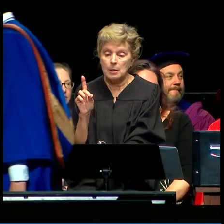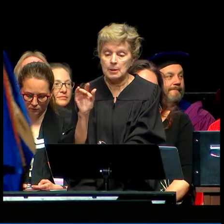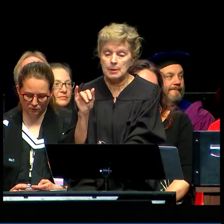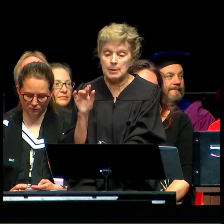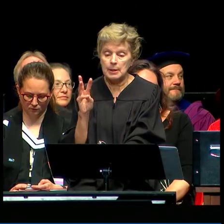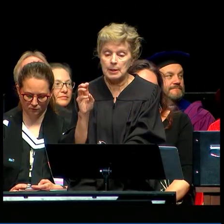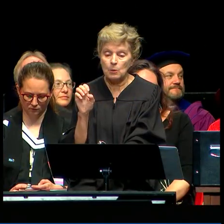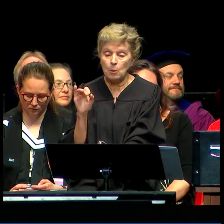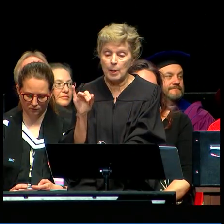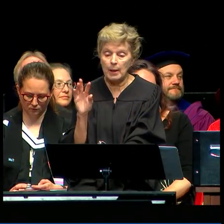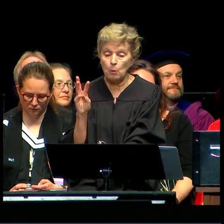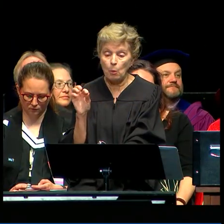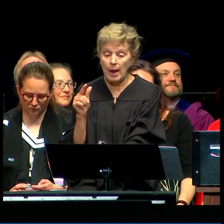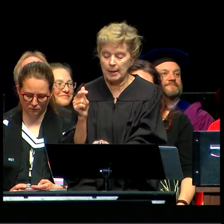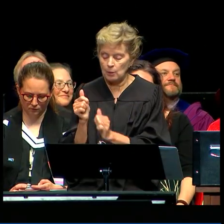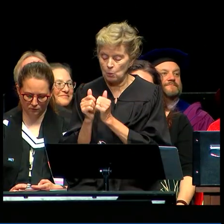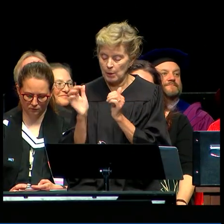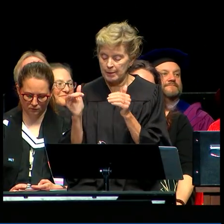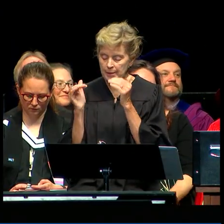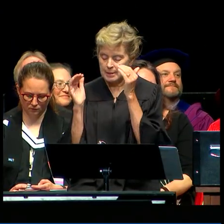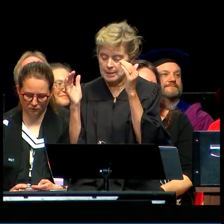Diwei Wang, with distinction.